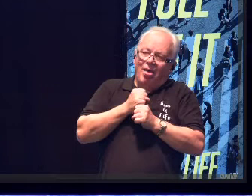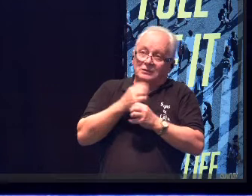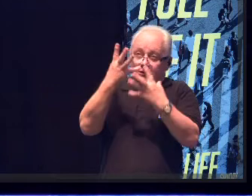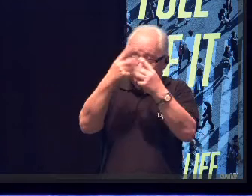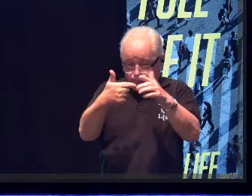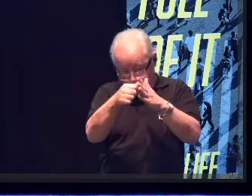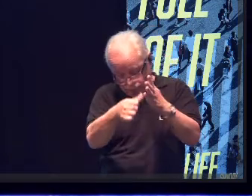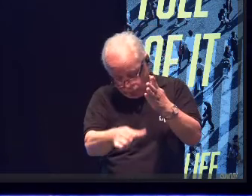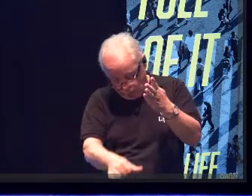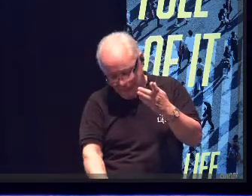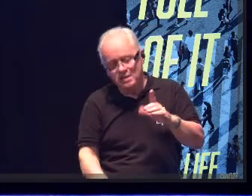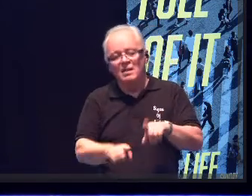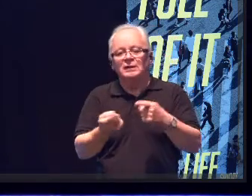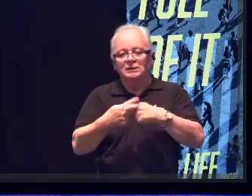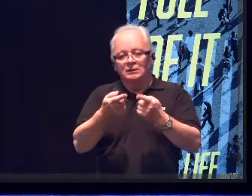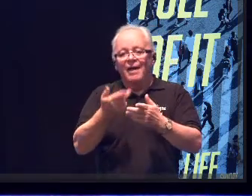of stuff.